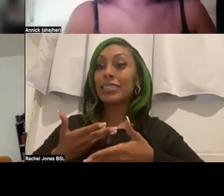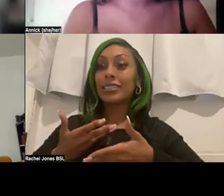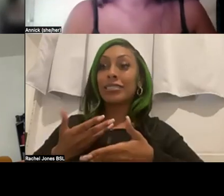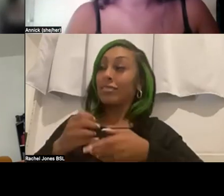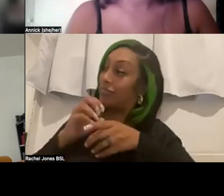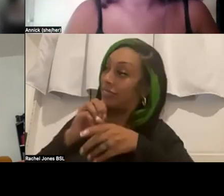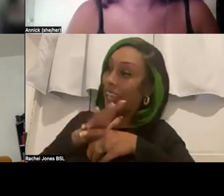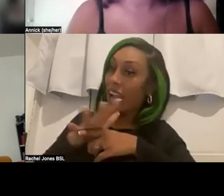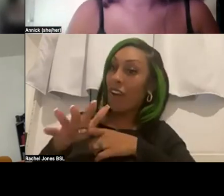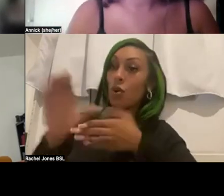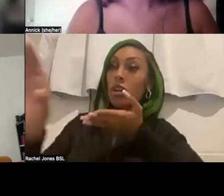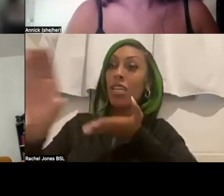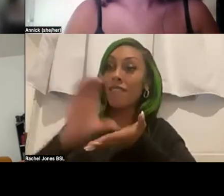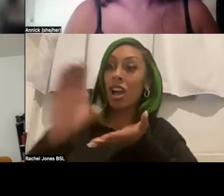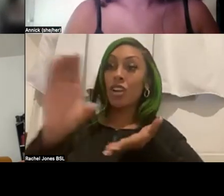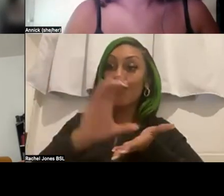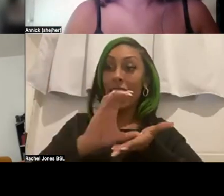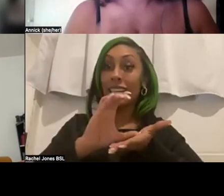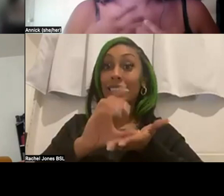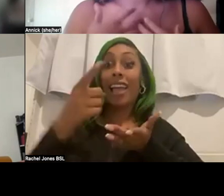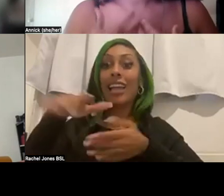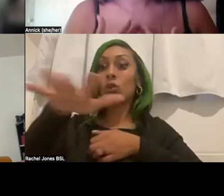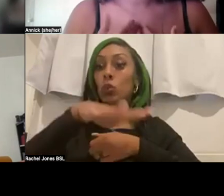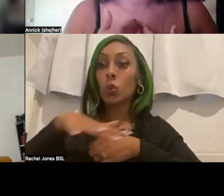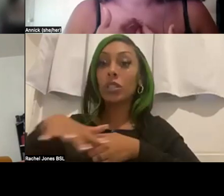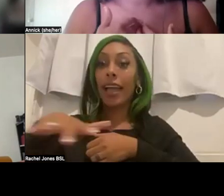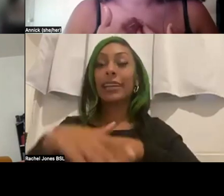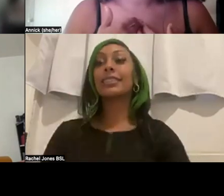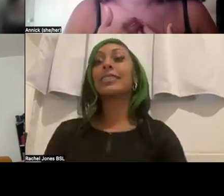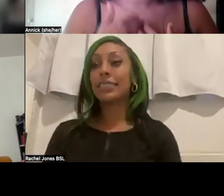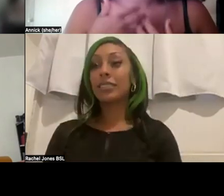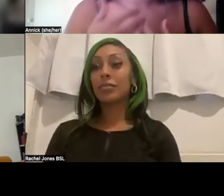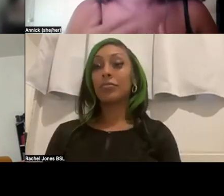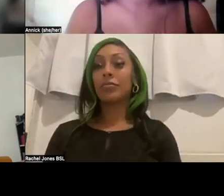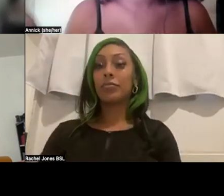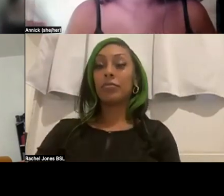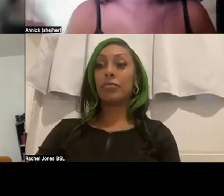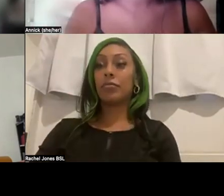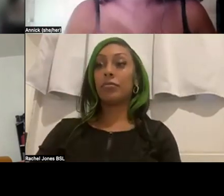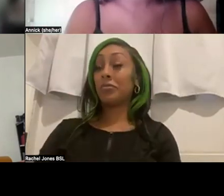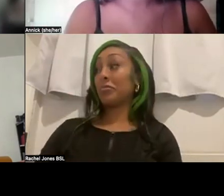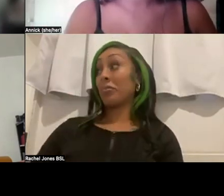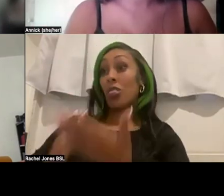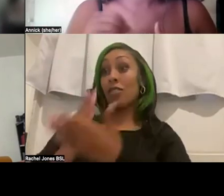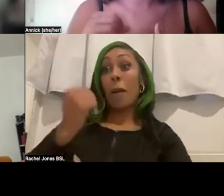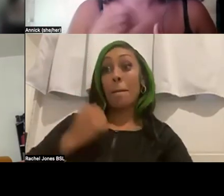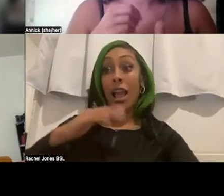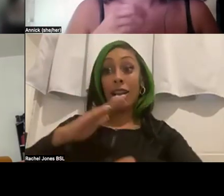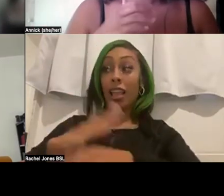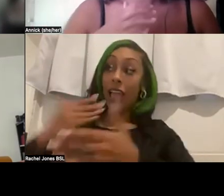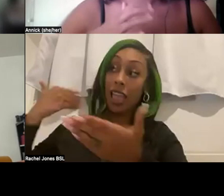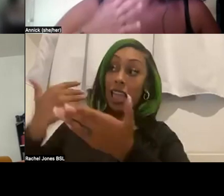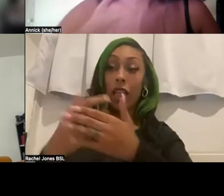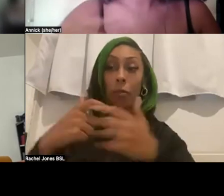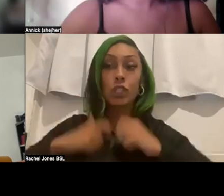society as a whole. Just in my time of doing social work in the last 9 years, I've really noticed